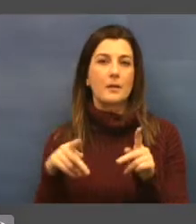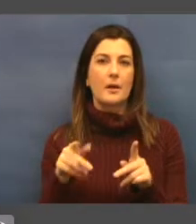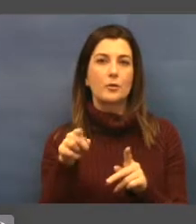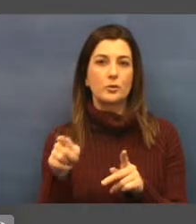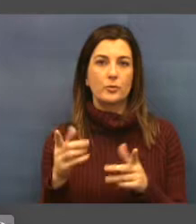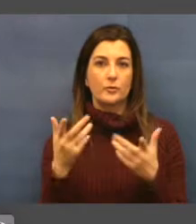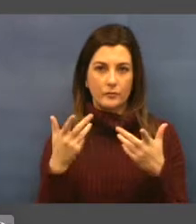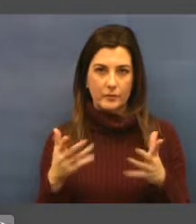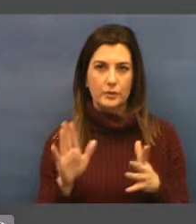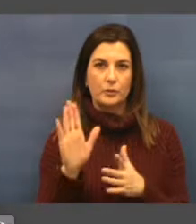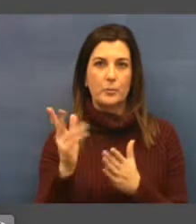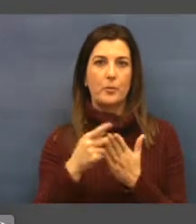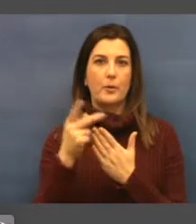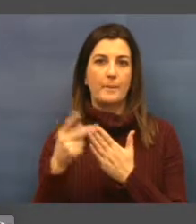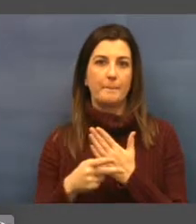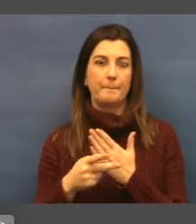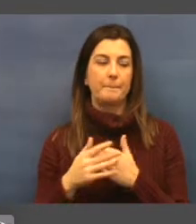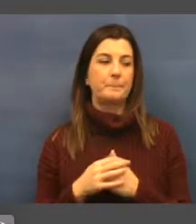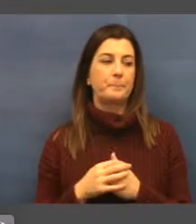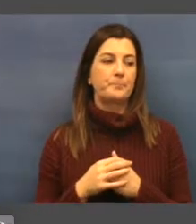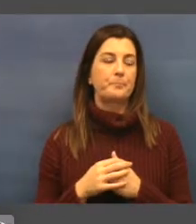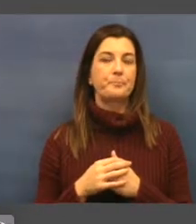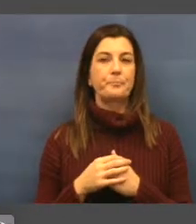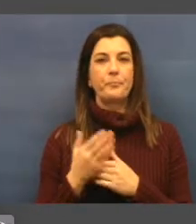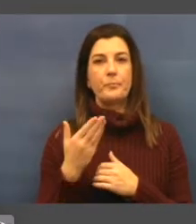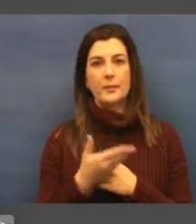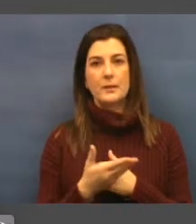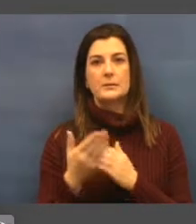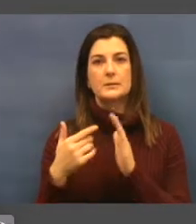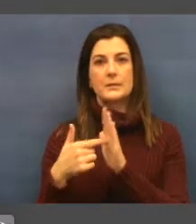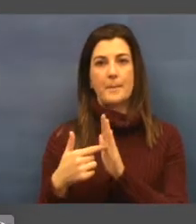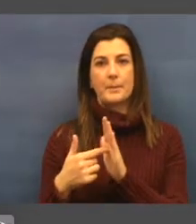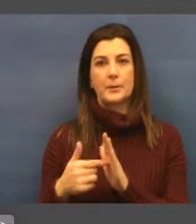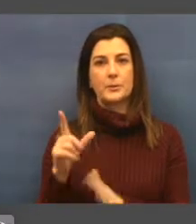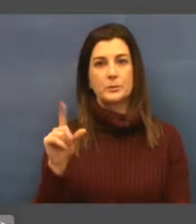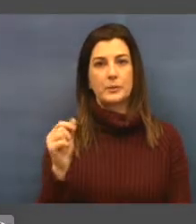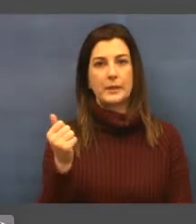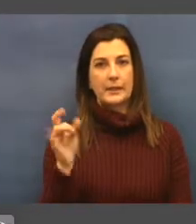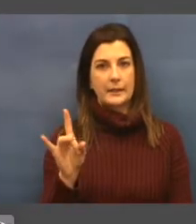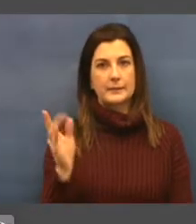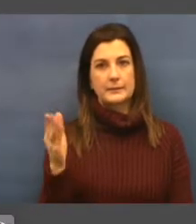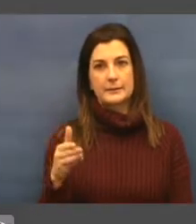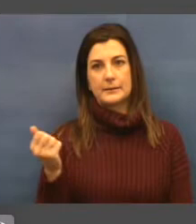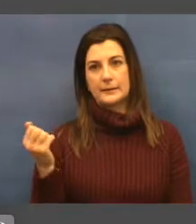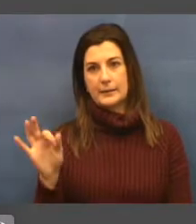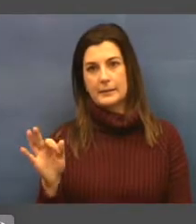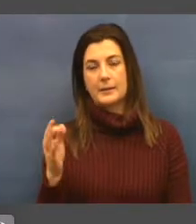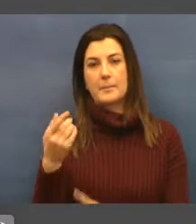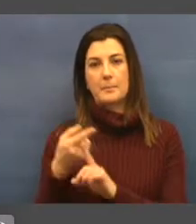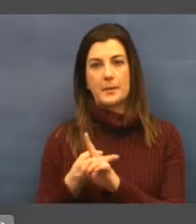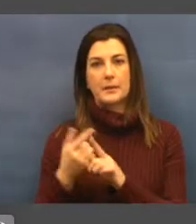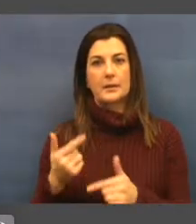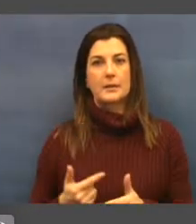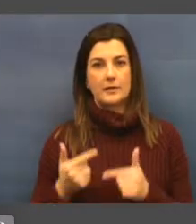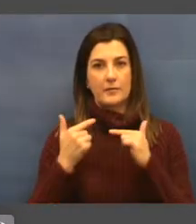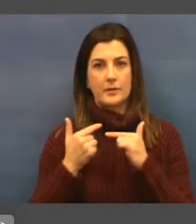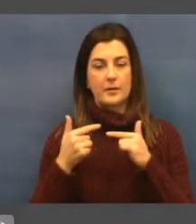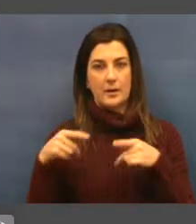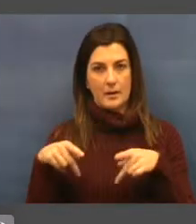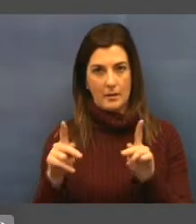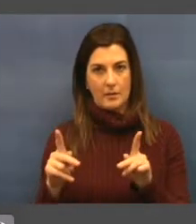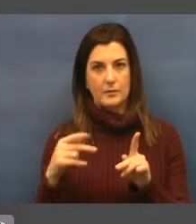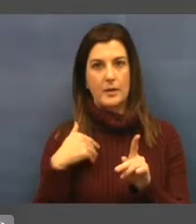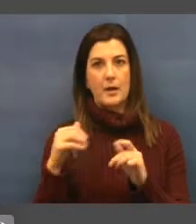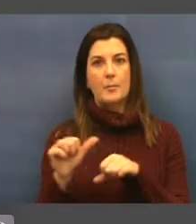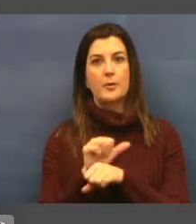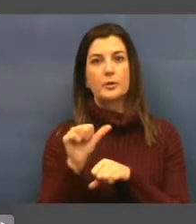program. So this is an example of the 2018-19 monthly living allowance that Alberta Student Aid